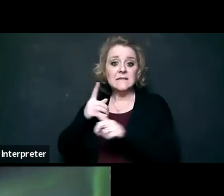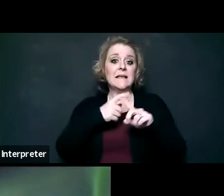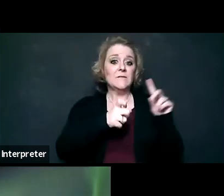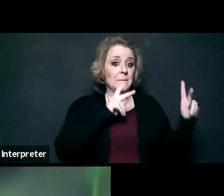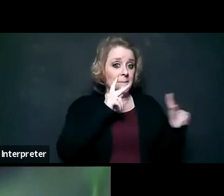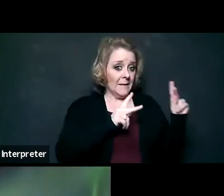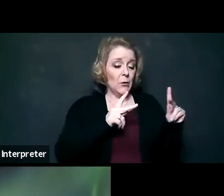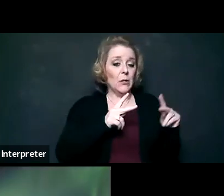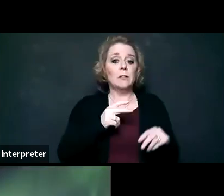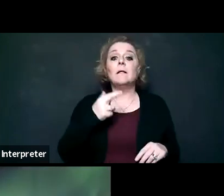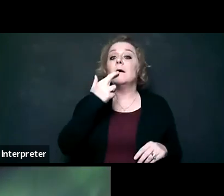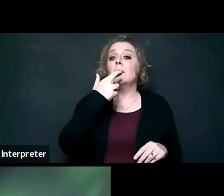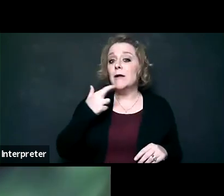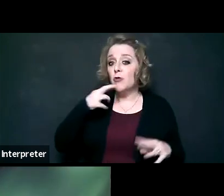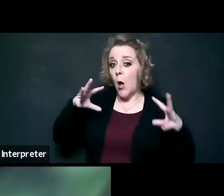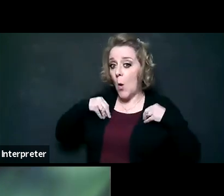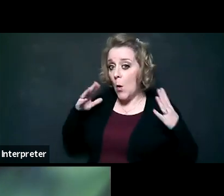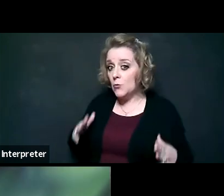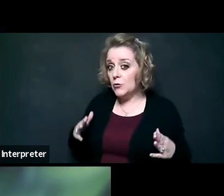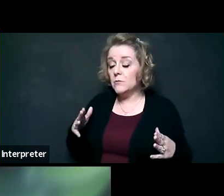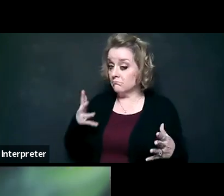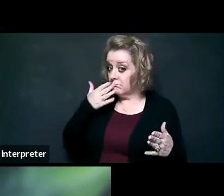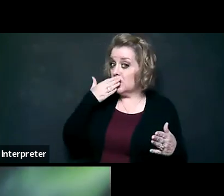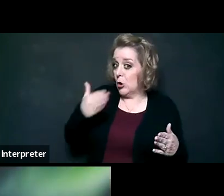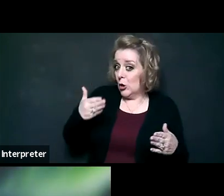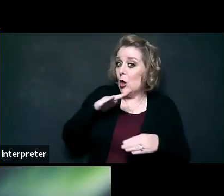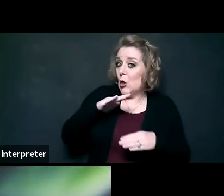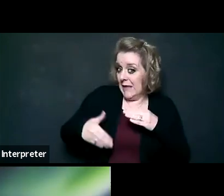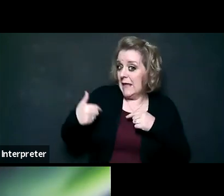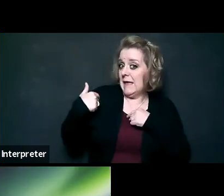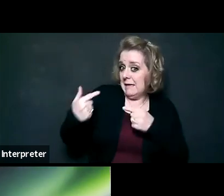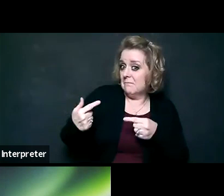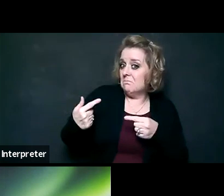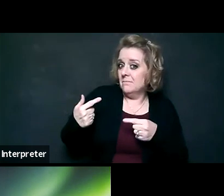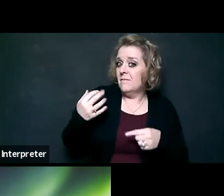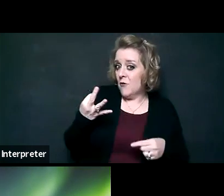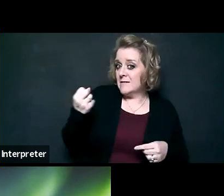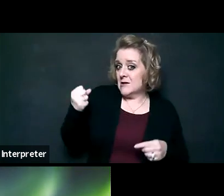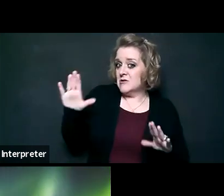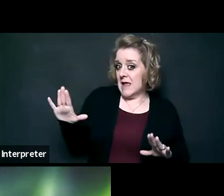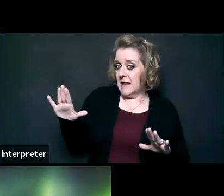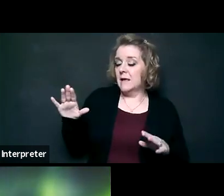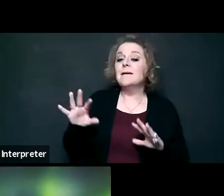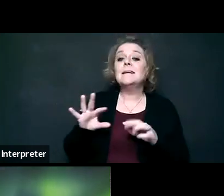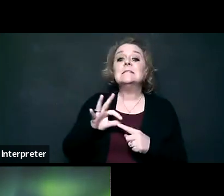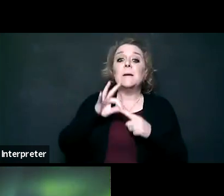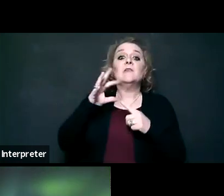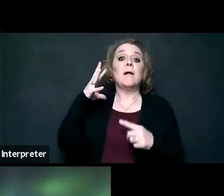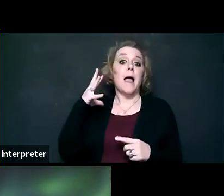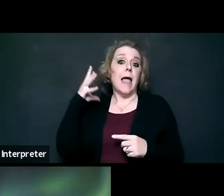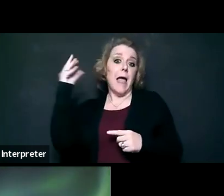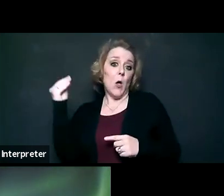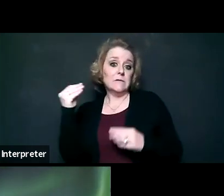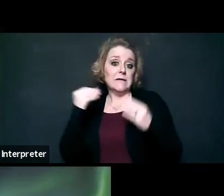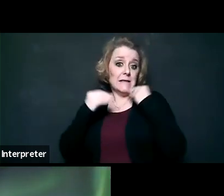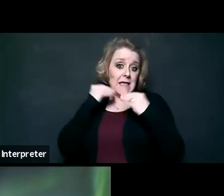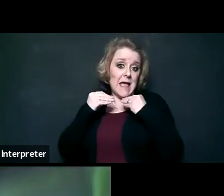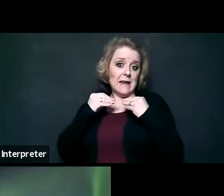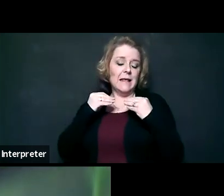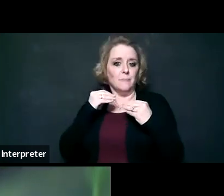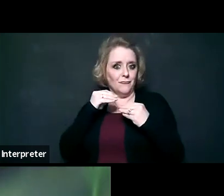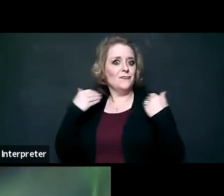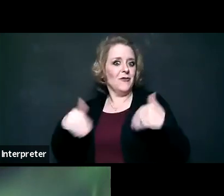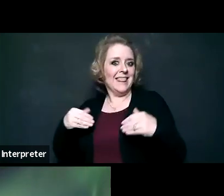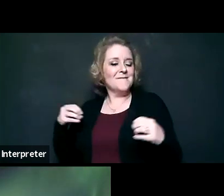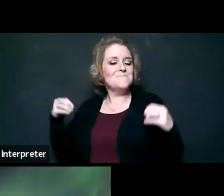restaurant owners had a pretty good weekend. I think particularly the outside dining has become very, very popular. We've had